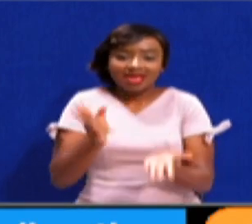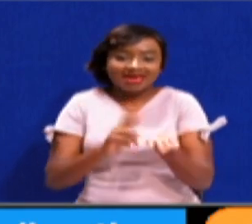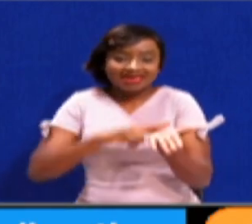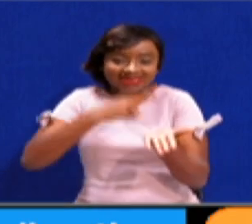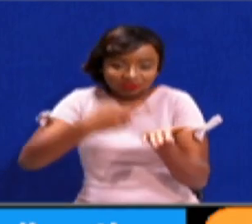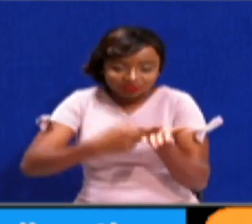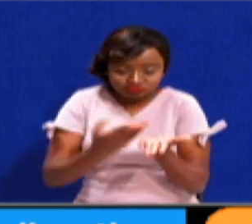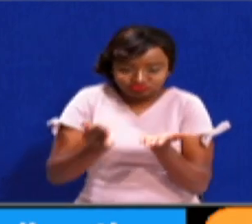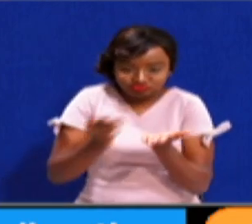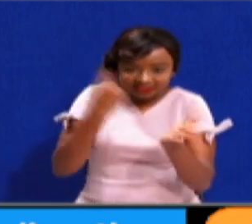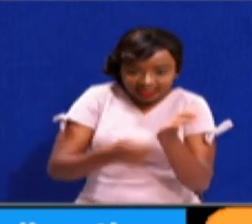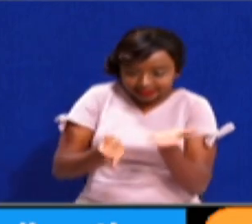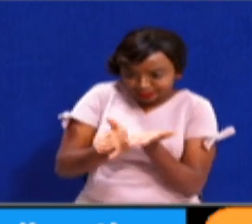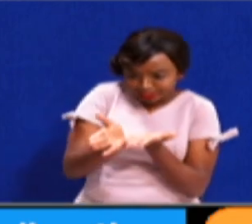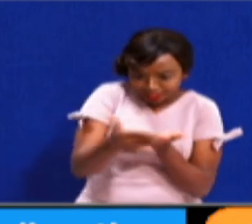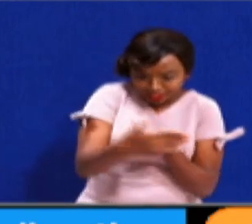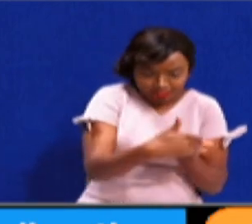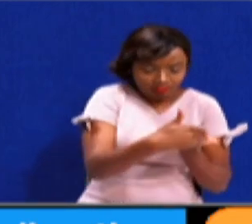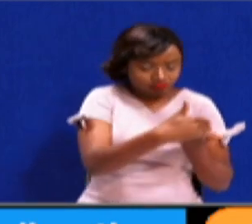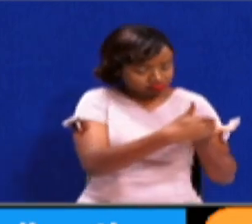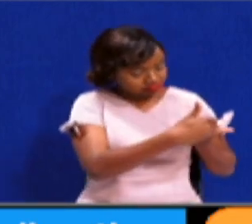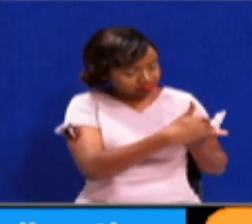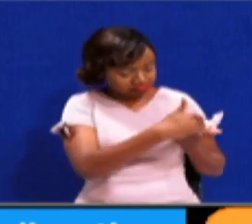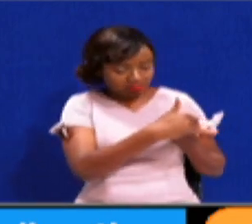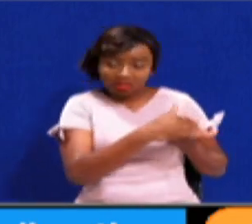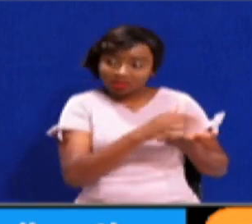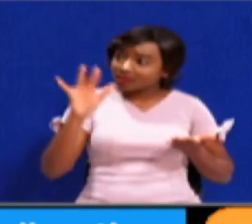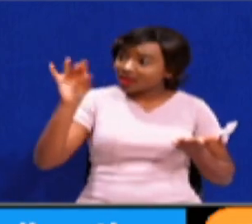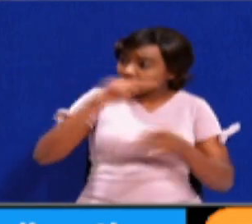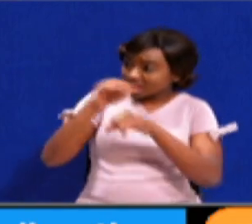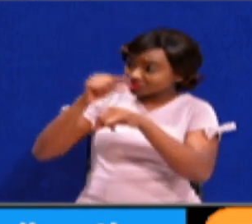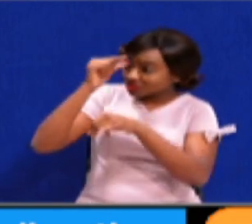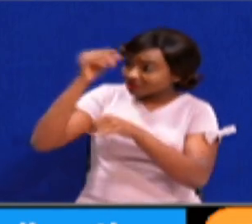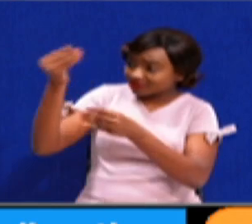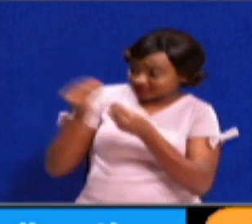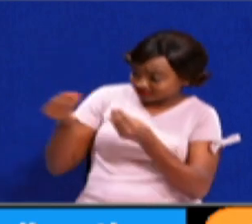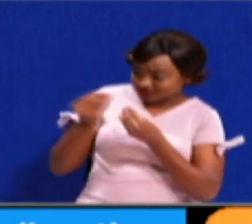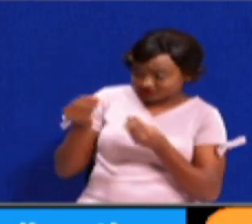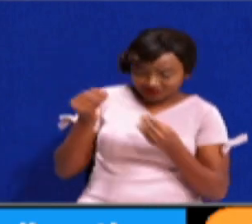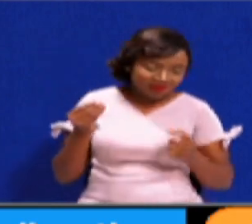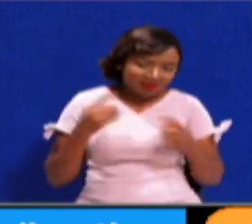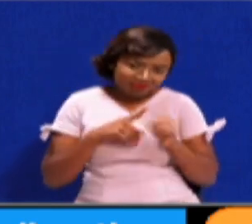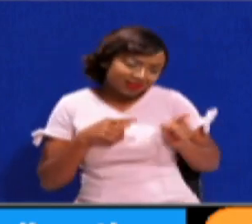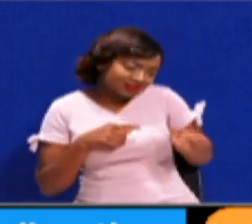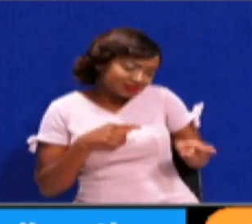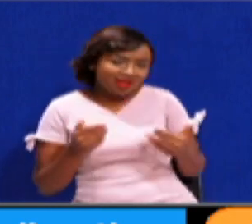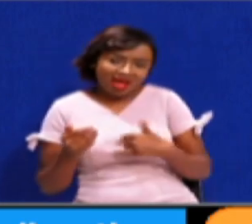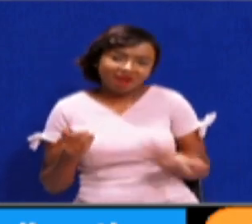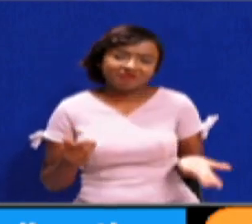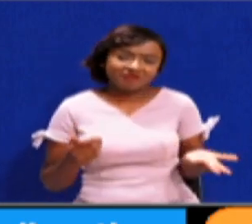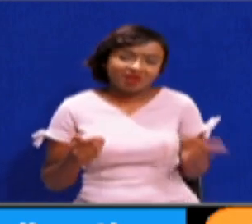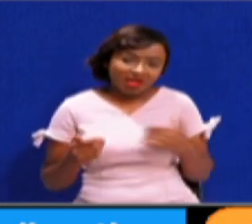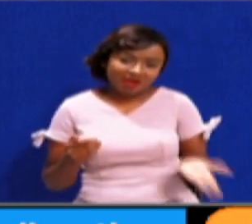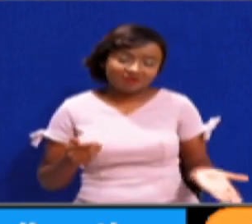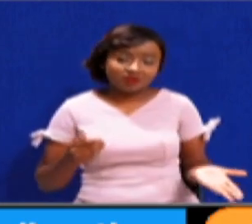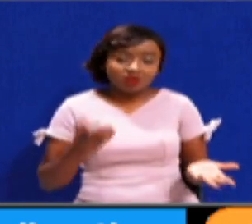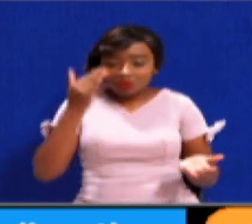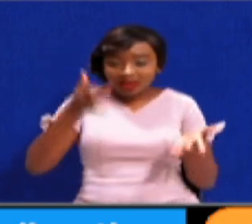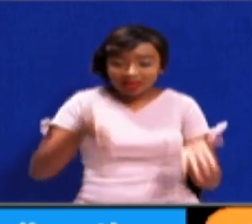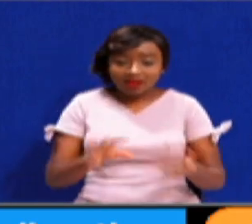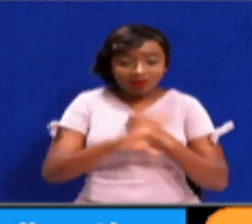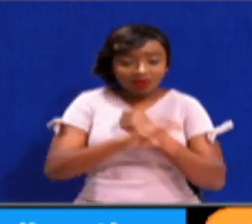day, the over-reliance on the allocation from the national government will not be a big issue. Currently, counties are really suffering. I